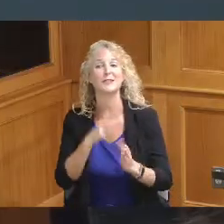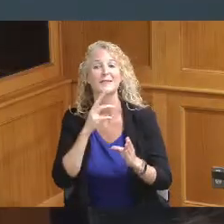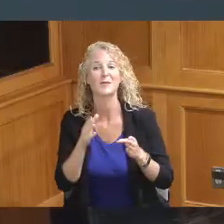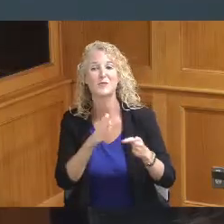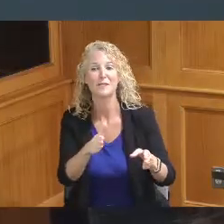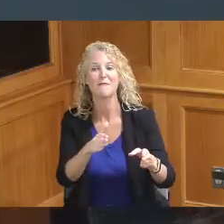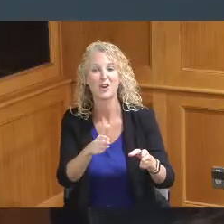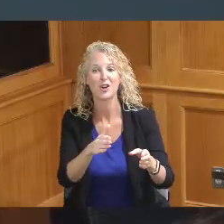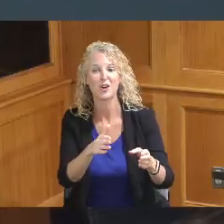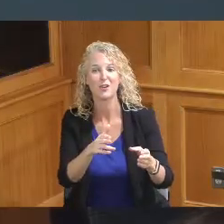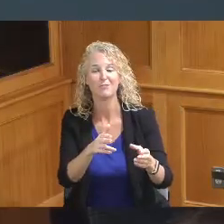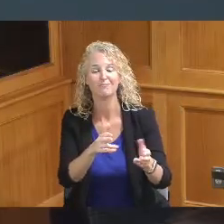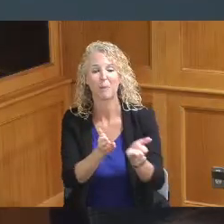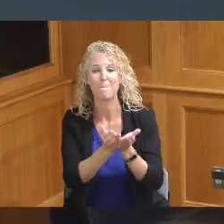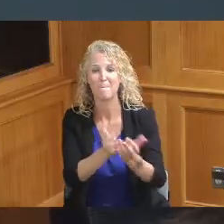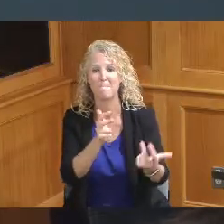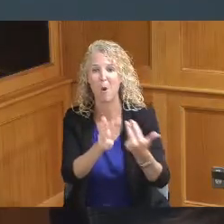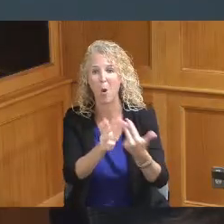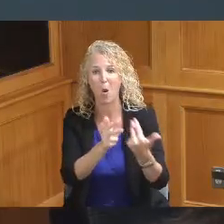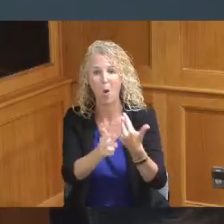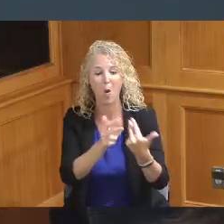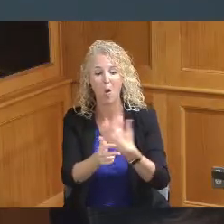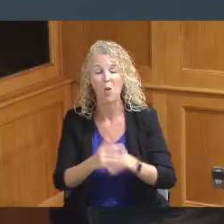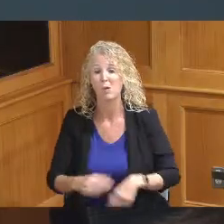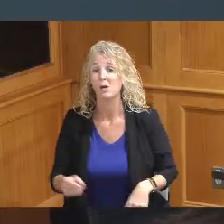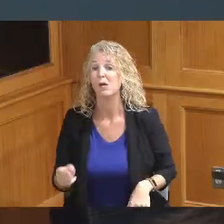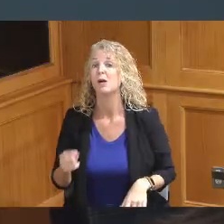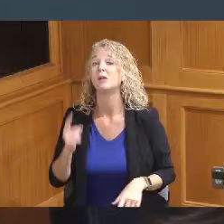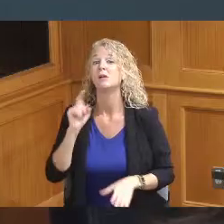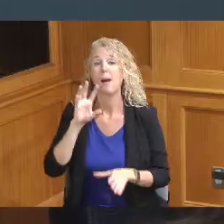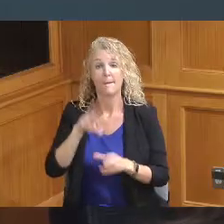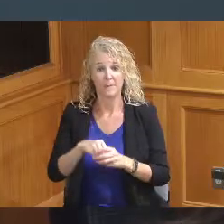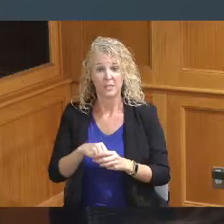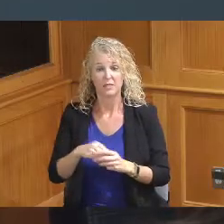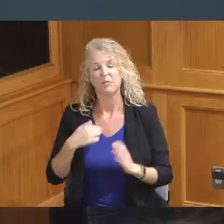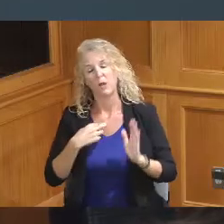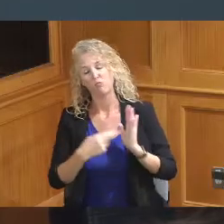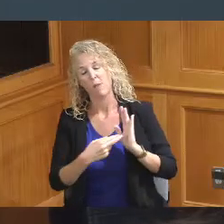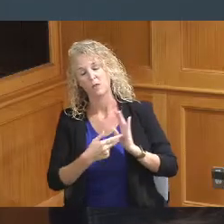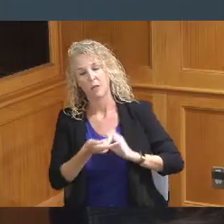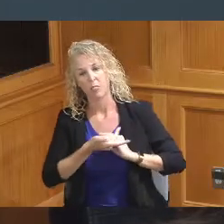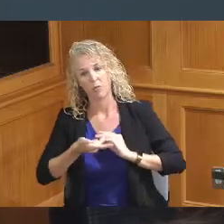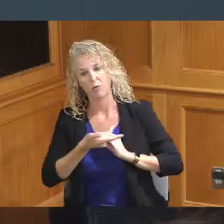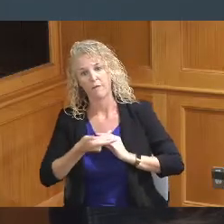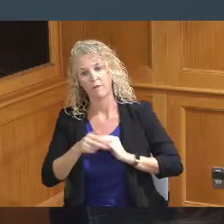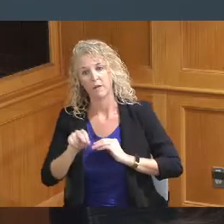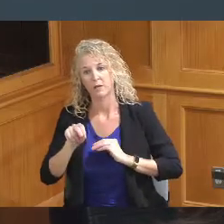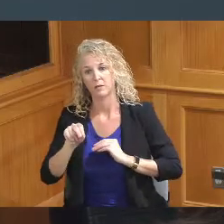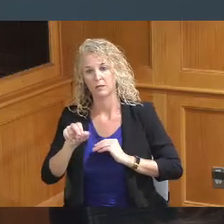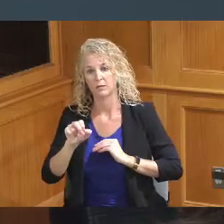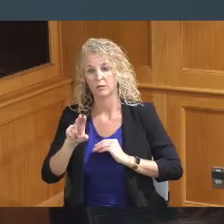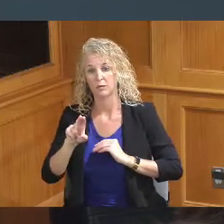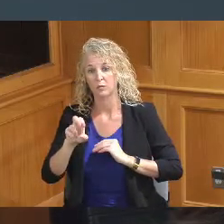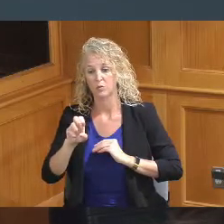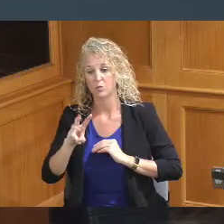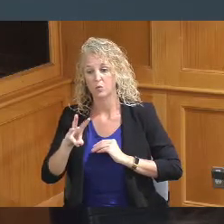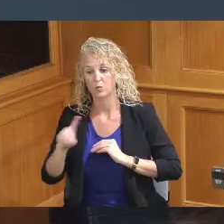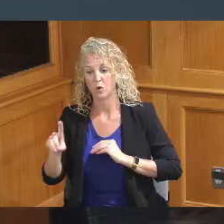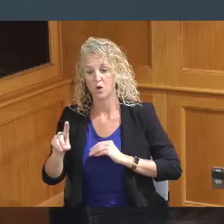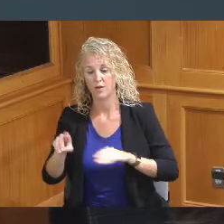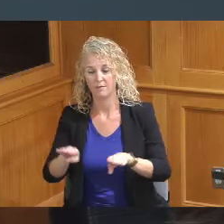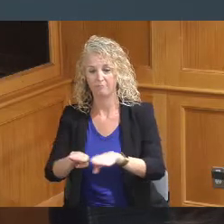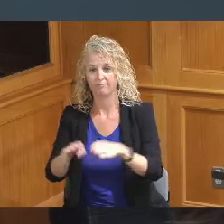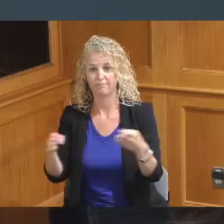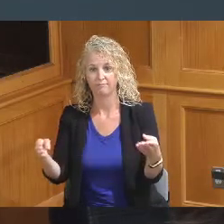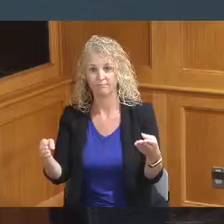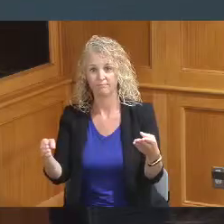what comes up and down the Ohio. Also, I participated, represented the commissioners at the Norwood groundbreaking, and